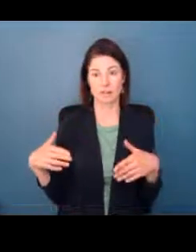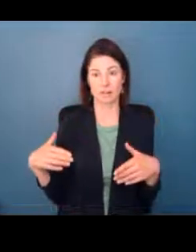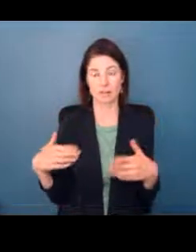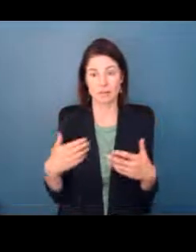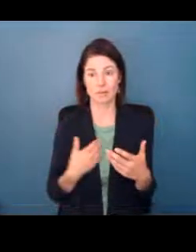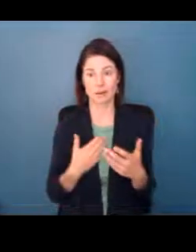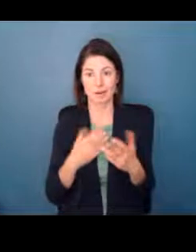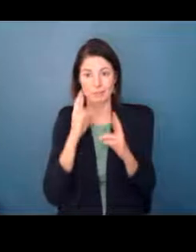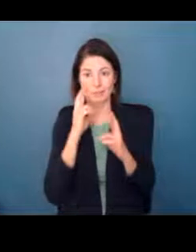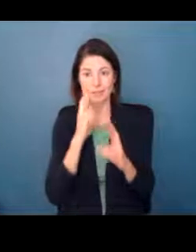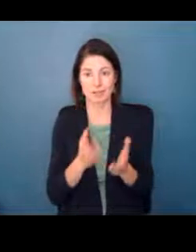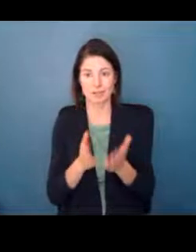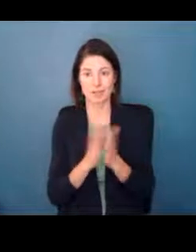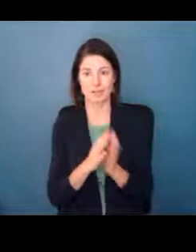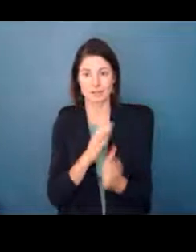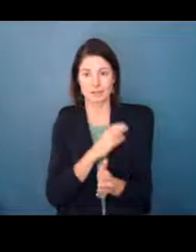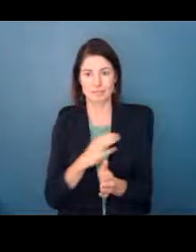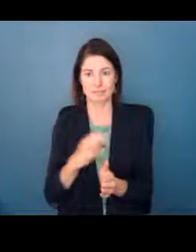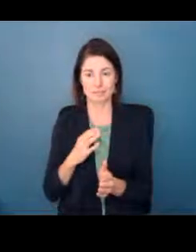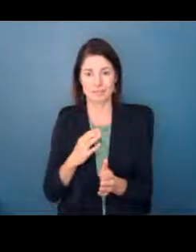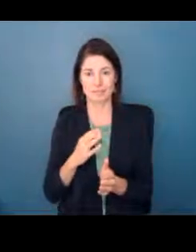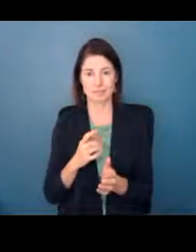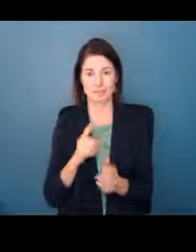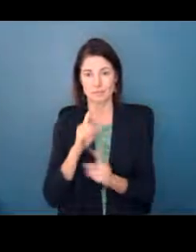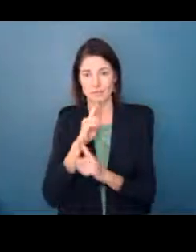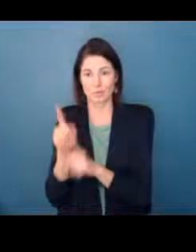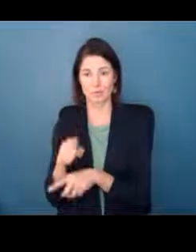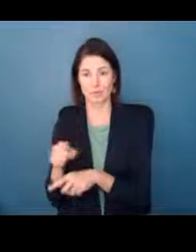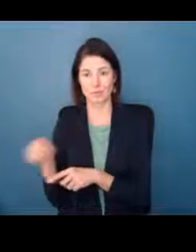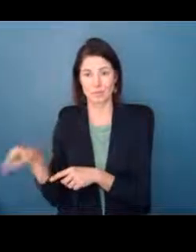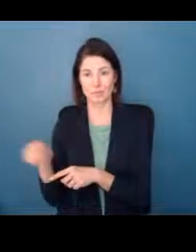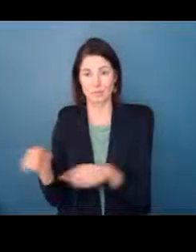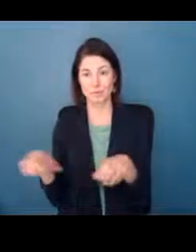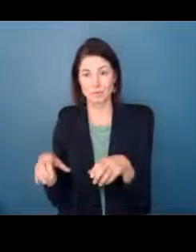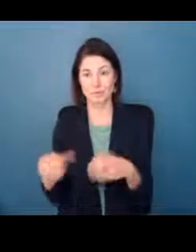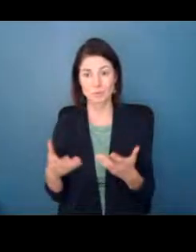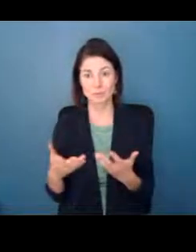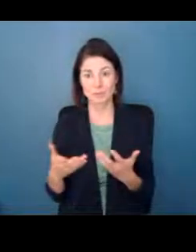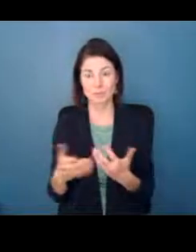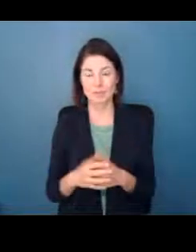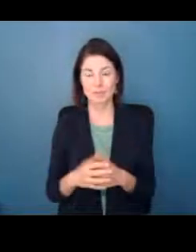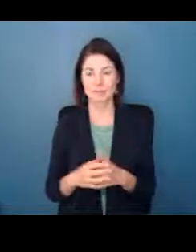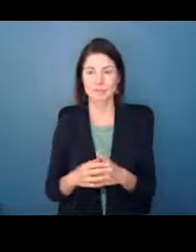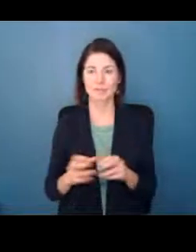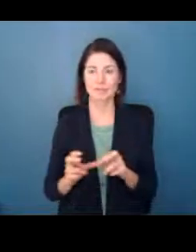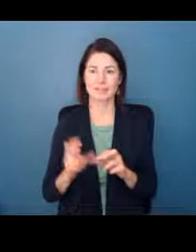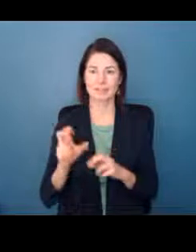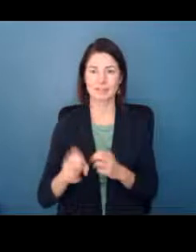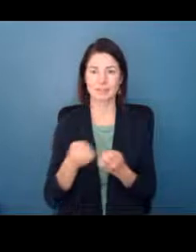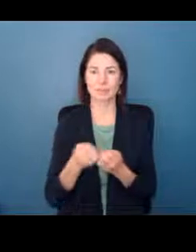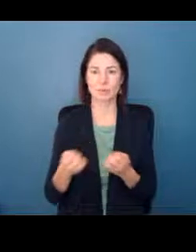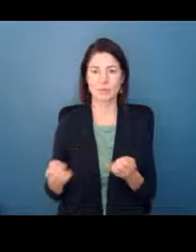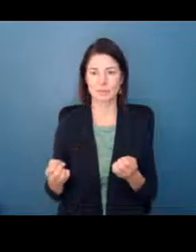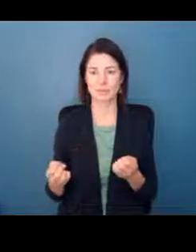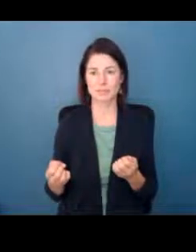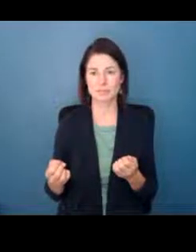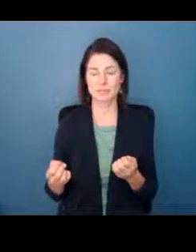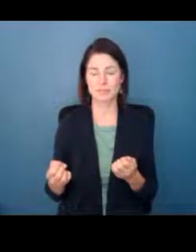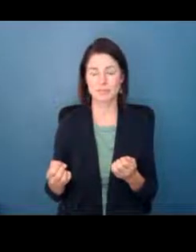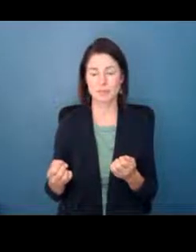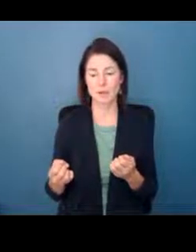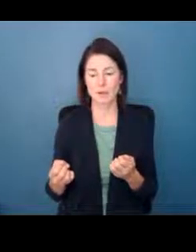or levitate Caltrans to do, is to invest in the equipment to